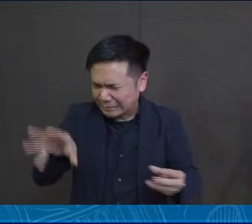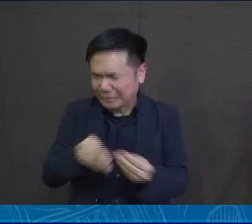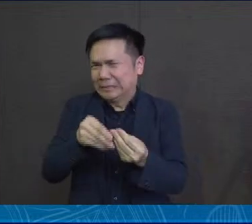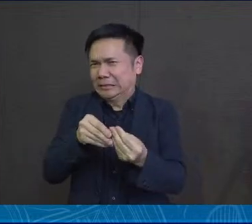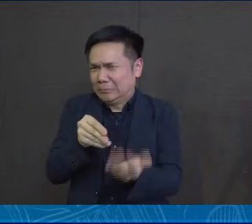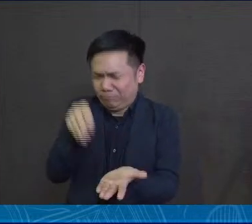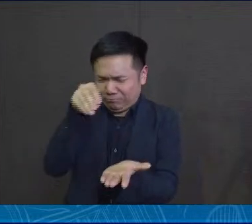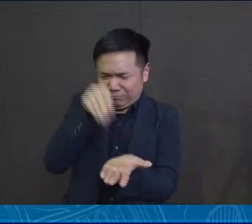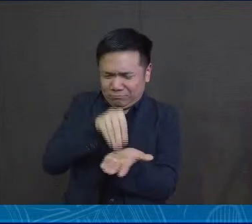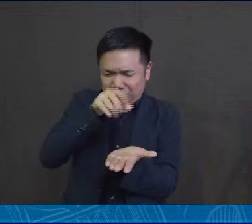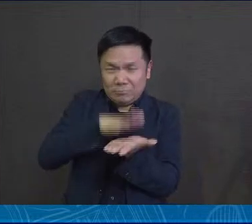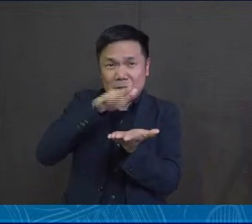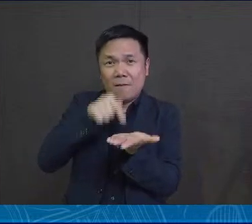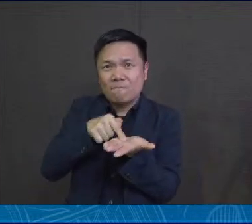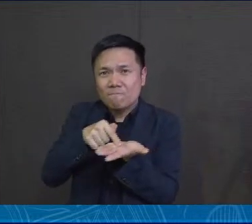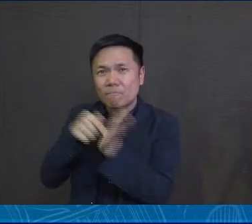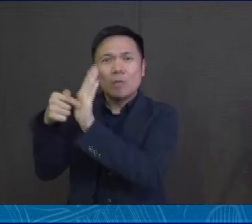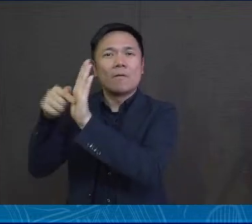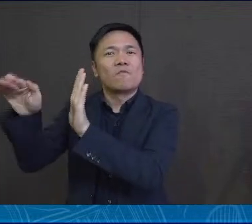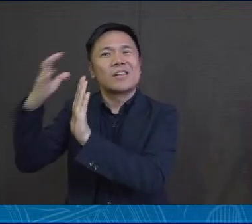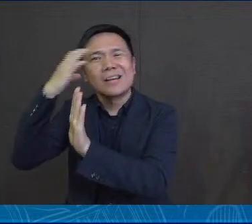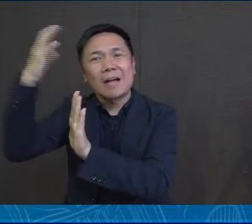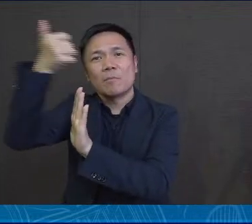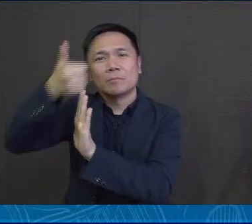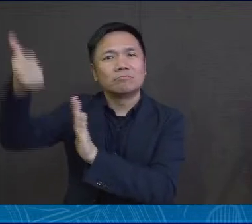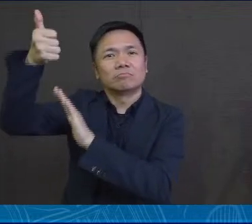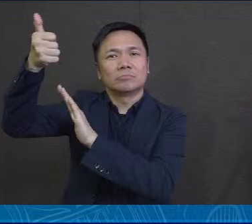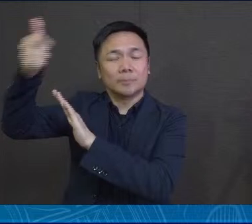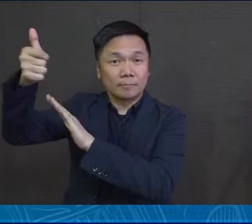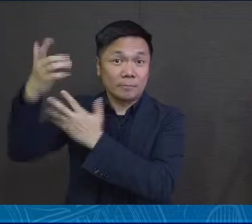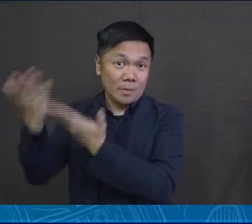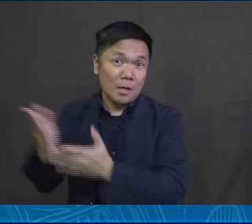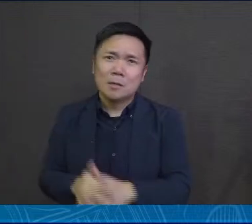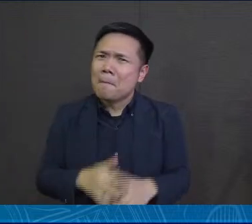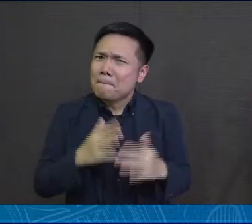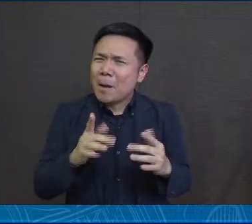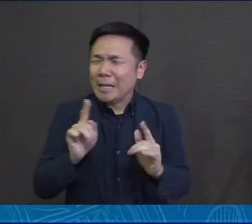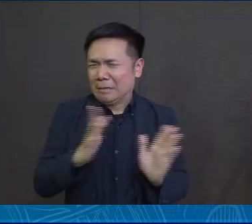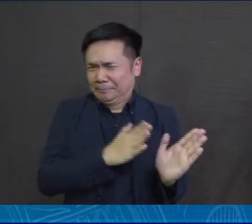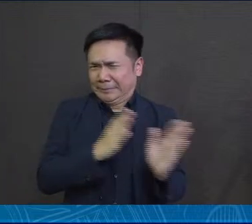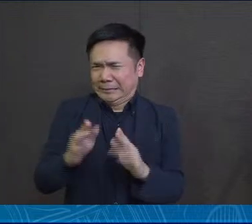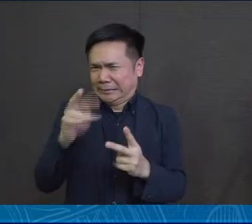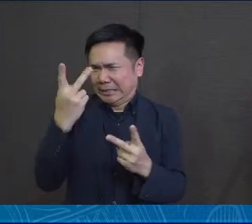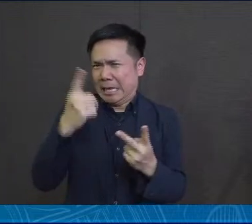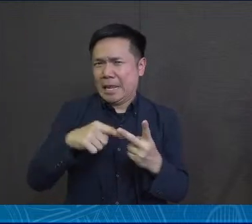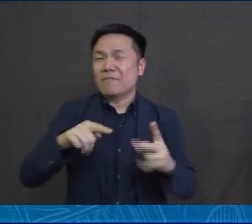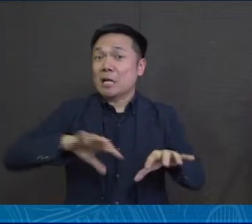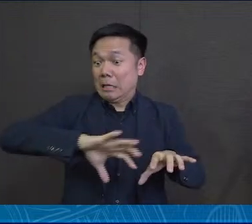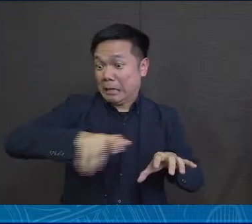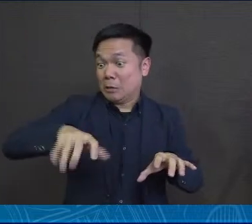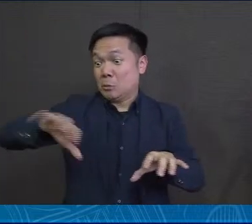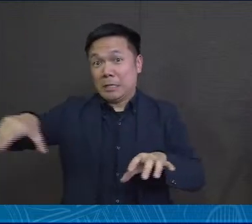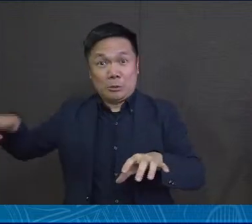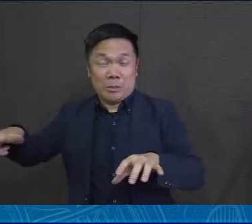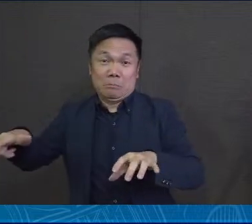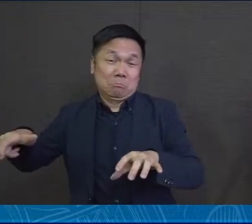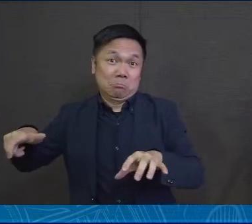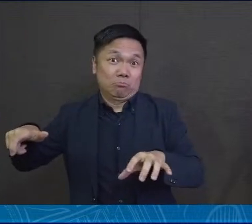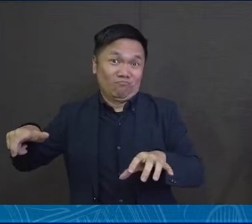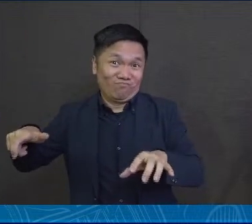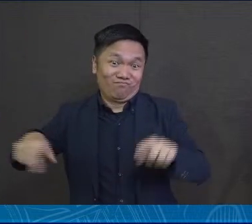it comes to other disasters which may cross borders, let's take an example of a typhoon.